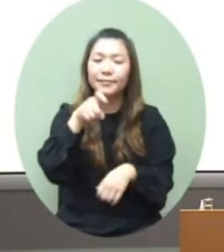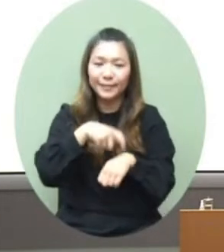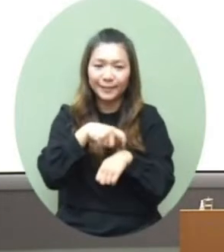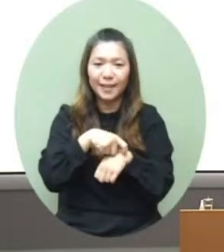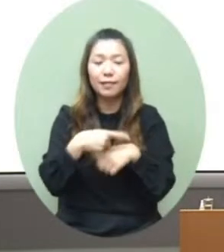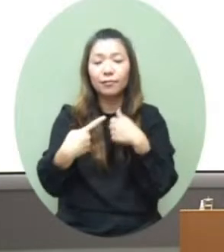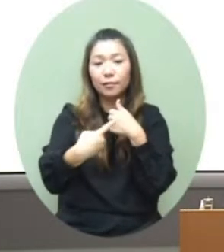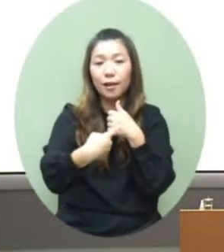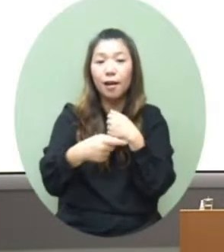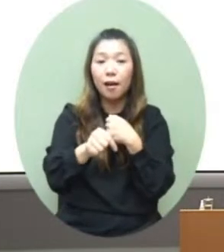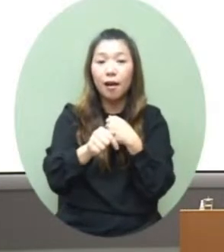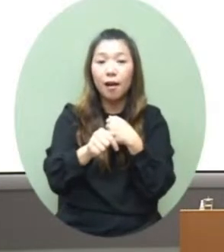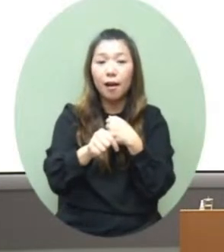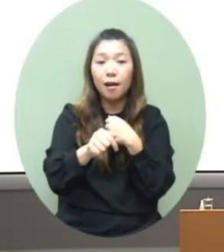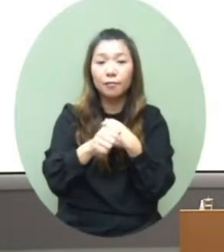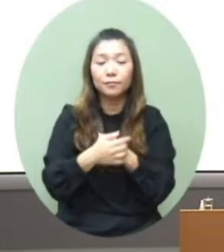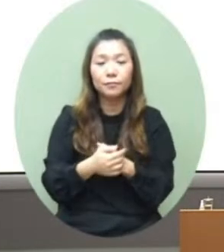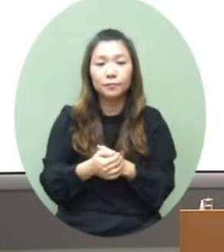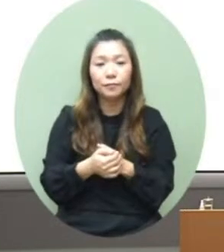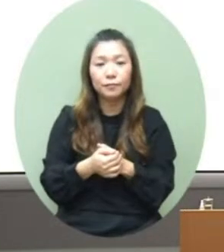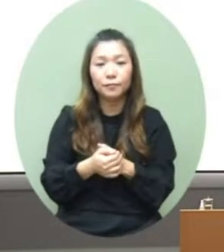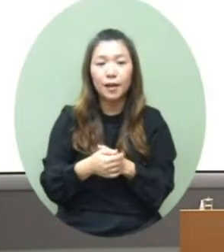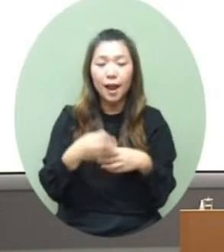Right, I'll take questions from the floor.